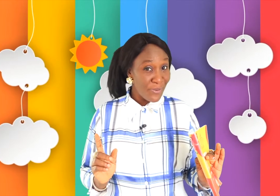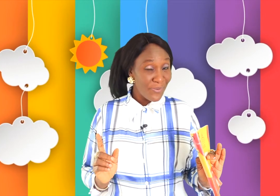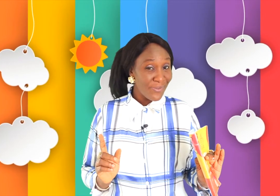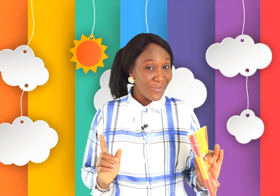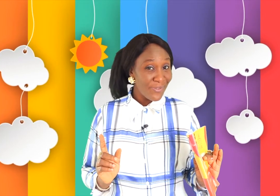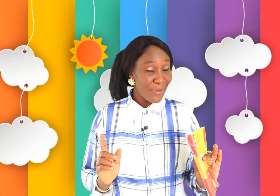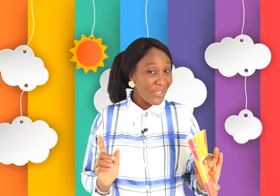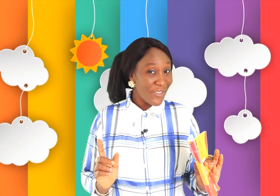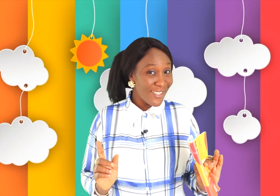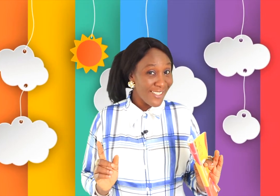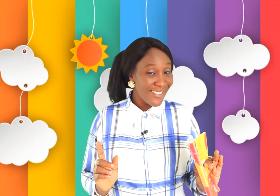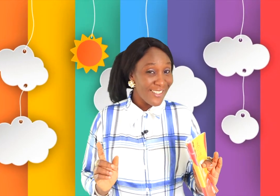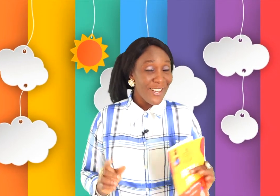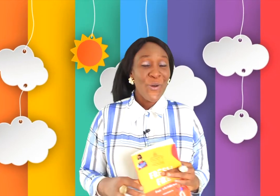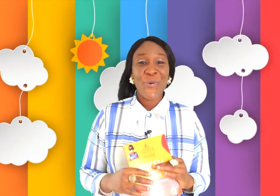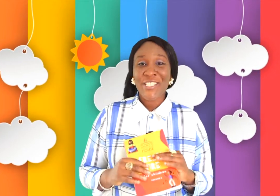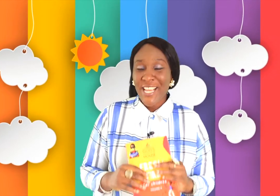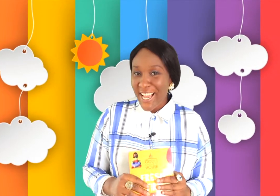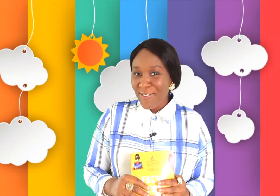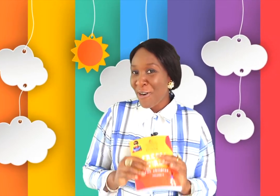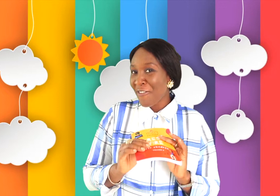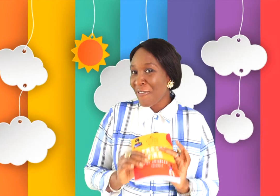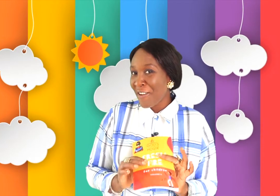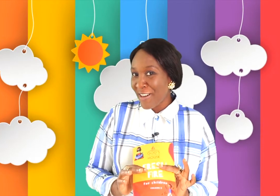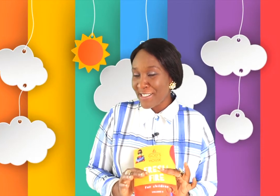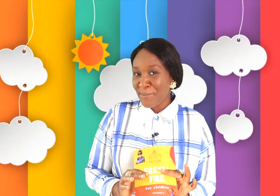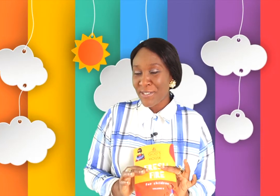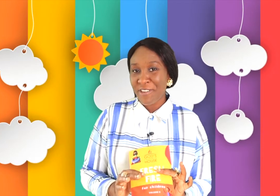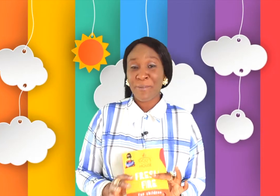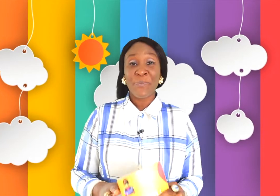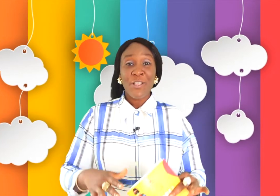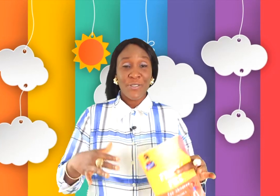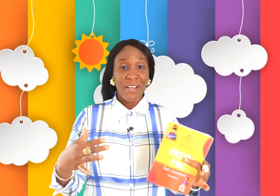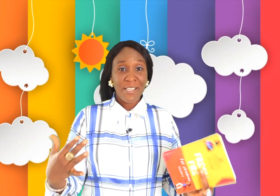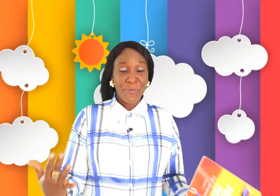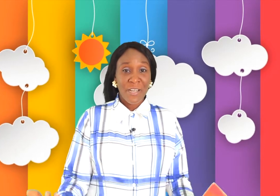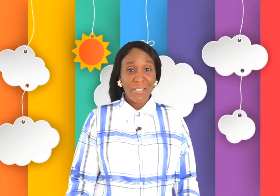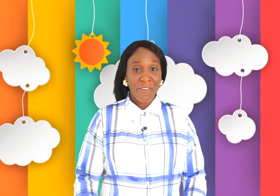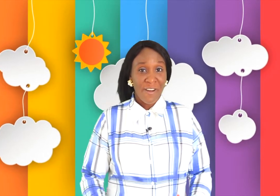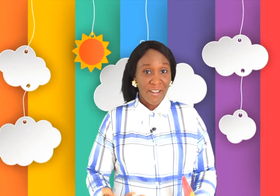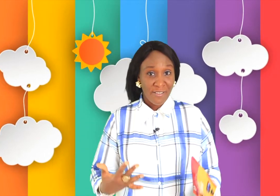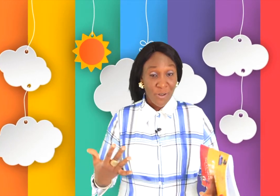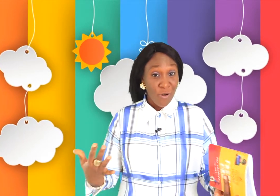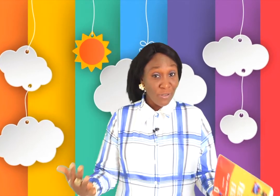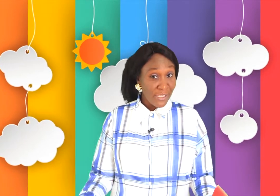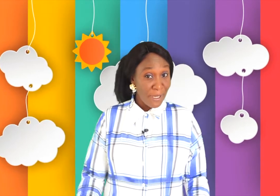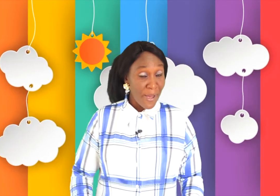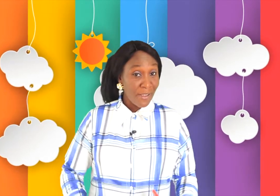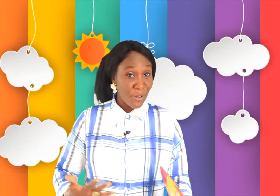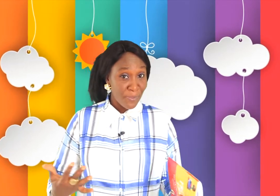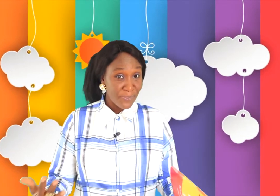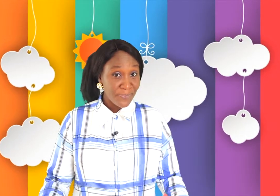we do? What's the first thing? We check for our 5 items. Great. So now let's bring out our files, all